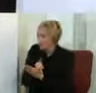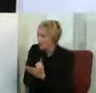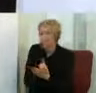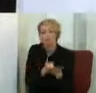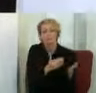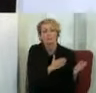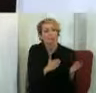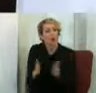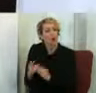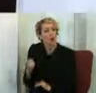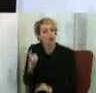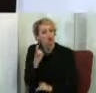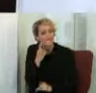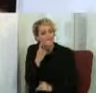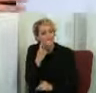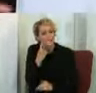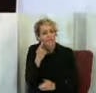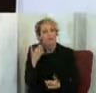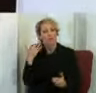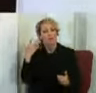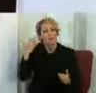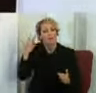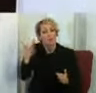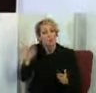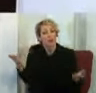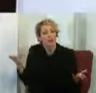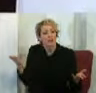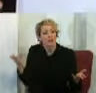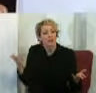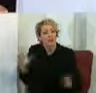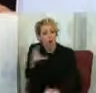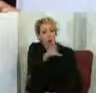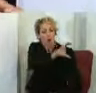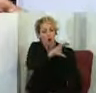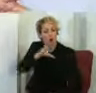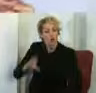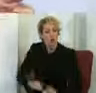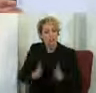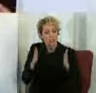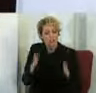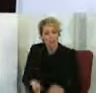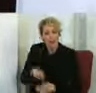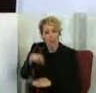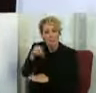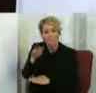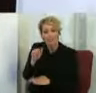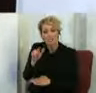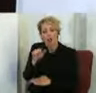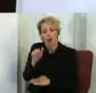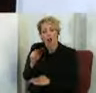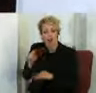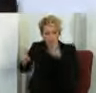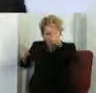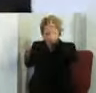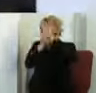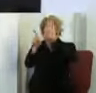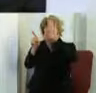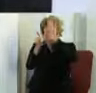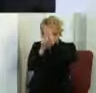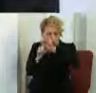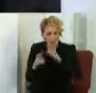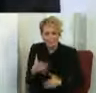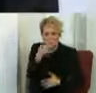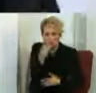Pentecost in the Christian church. And for us at Founders MCC, Pentecost falls on the same weekend as Pride